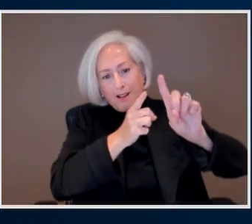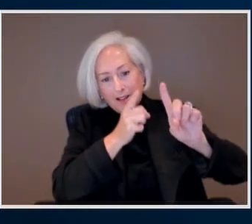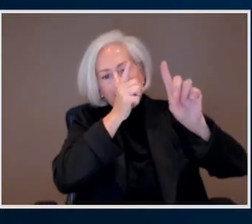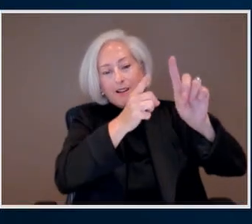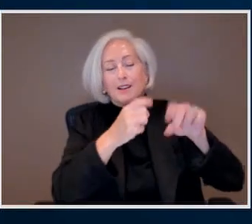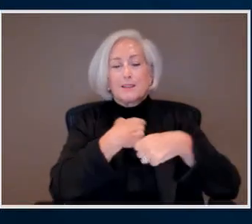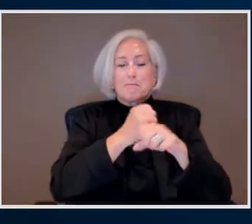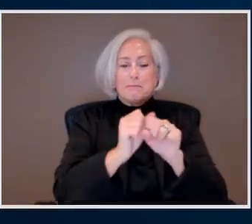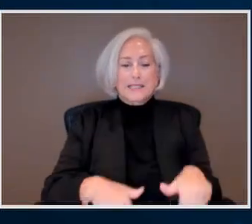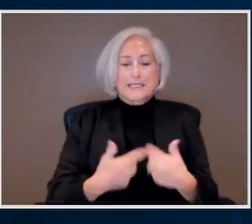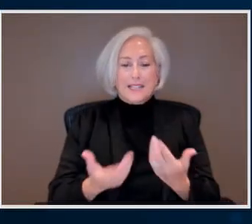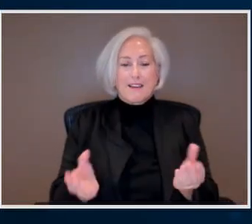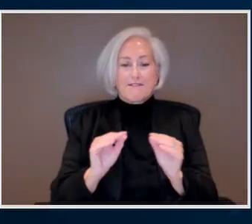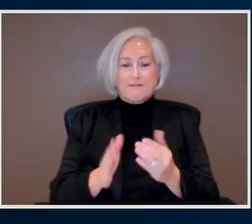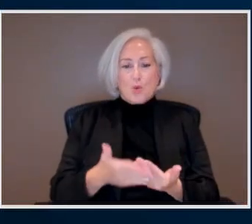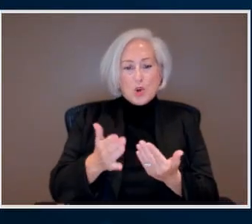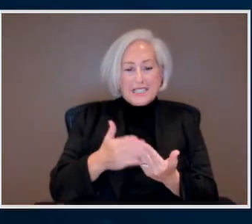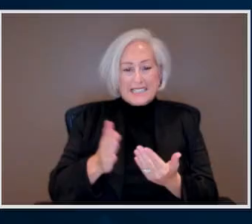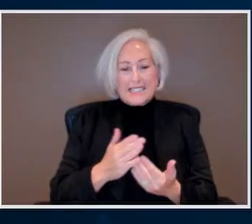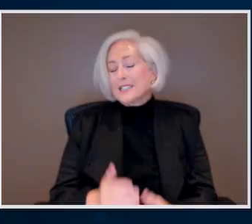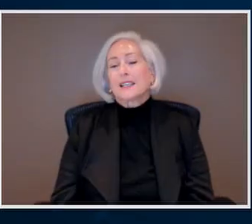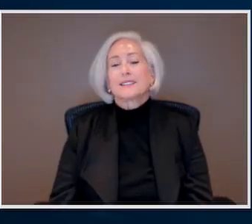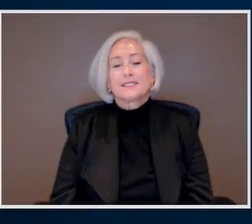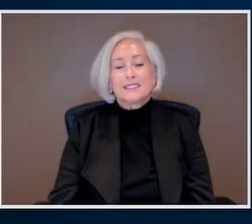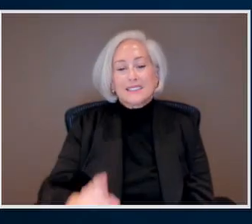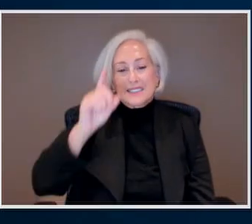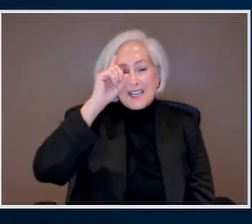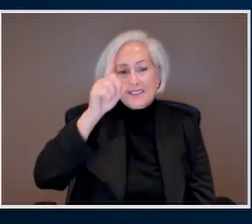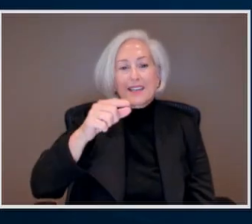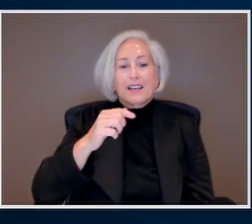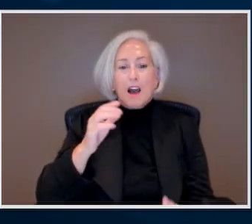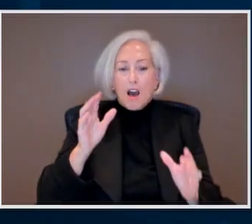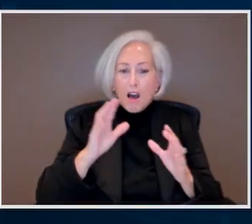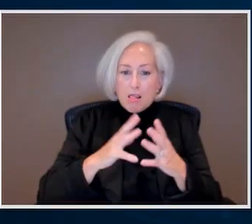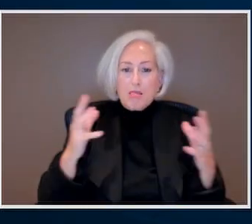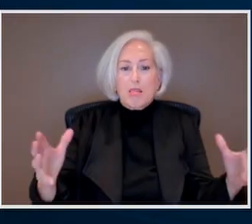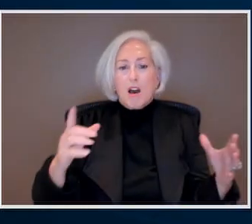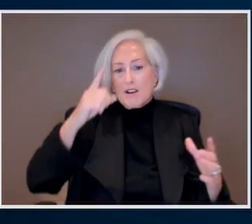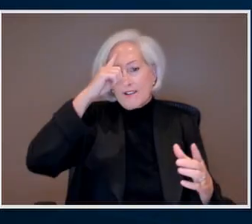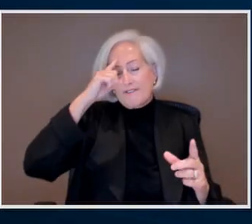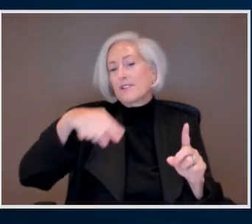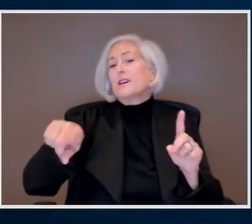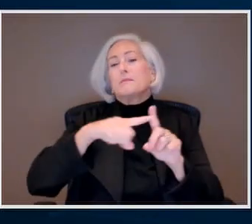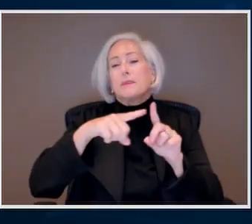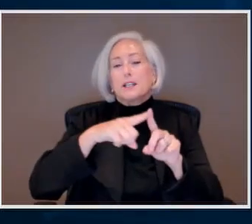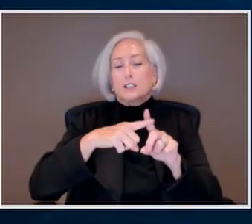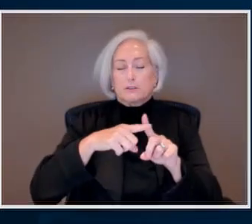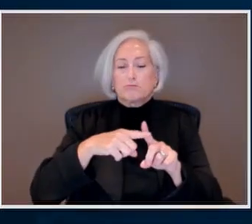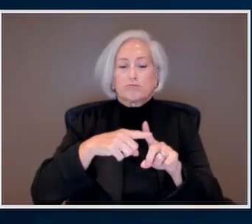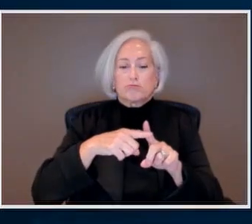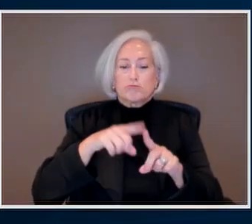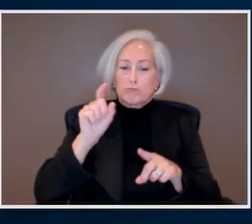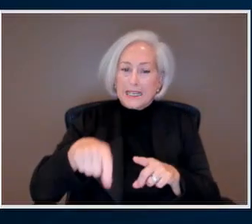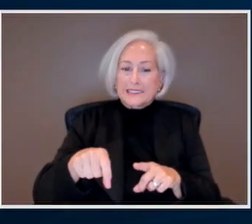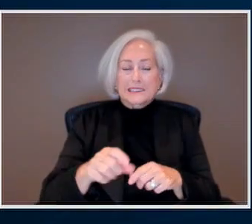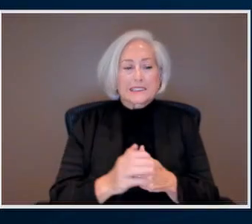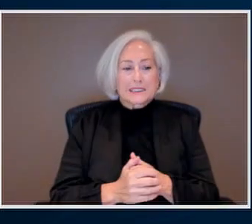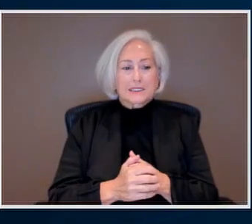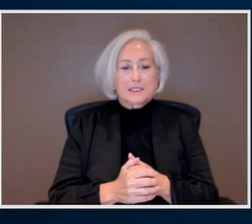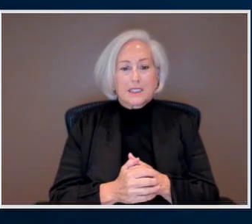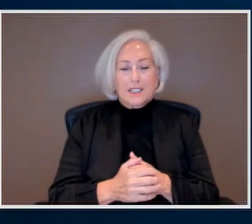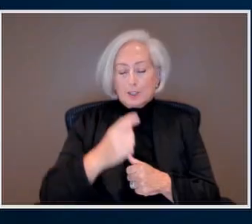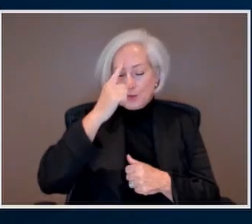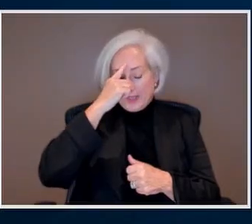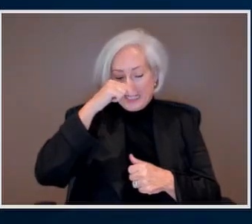easier. And I think it really builds a lot of mental fortitude. Just like all of a sudden that this really hard thing